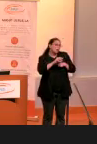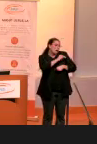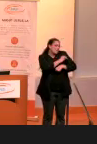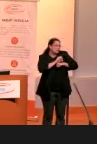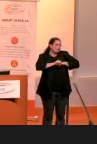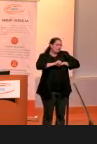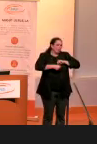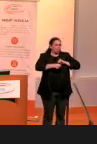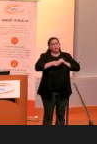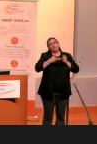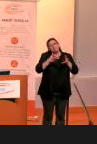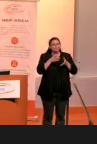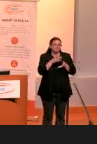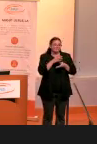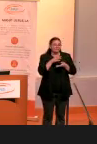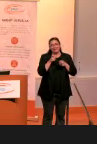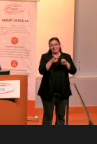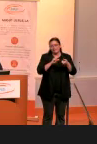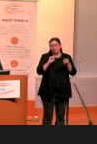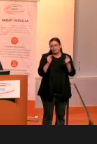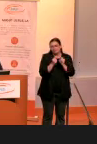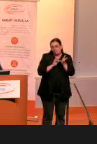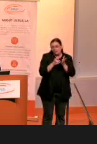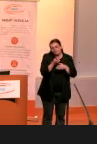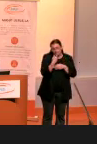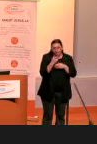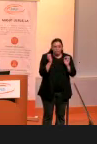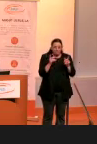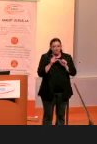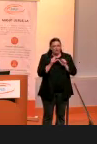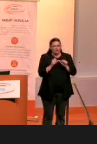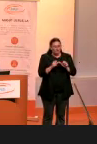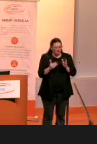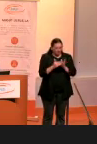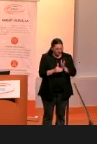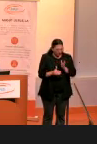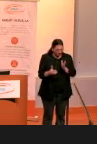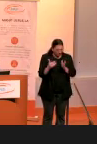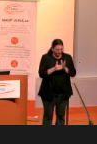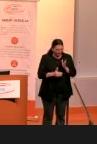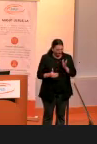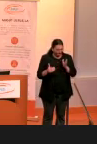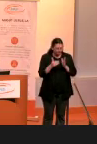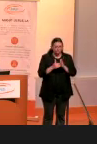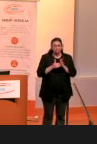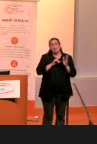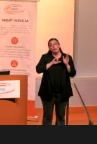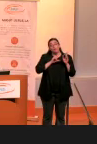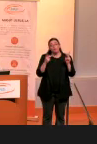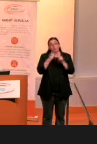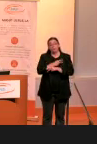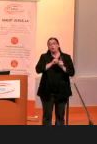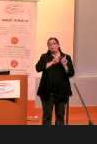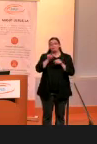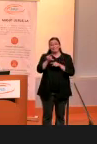some ibuprofen. And then it continued happening, and she went back this time to the emergency room because she was